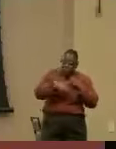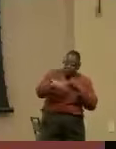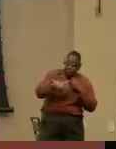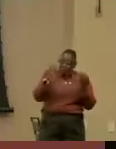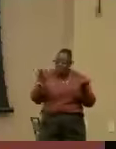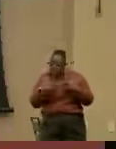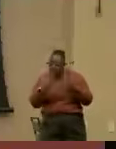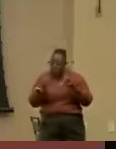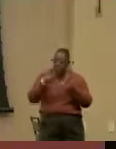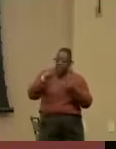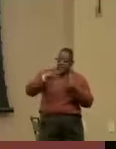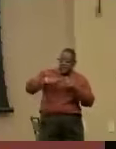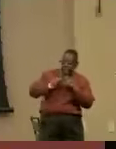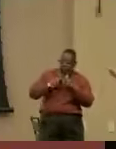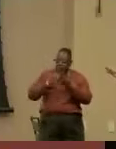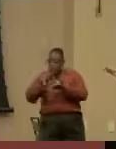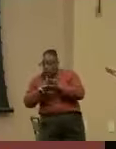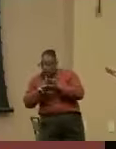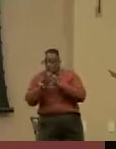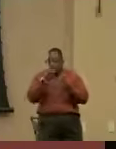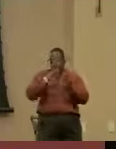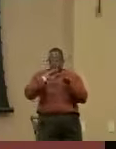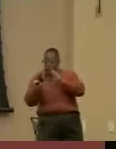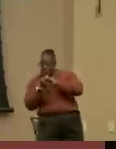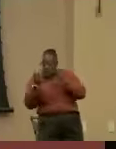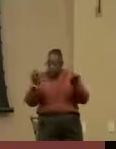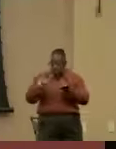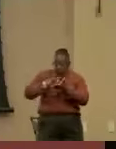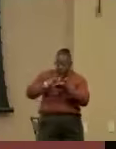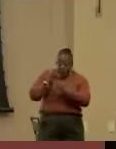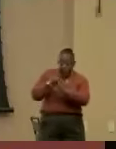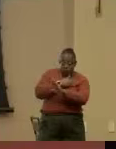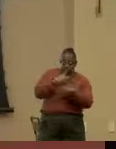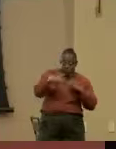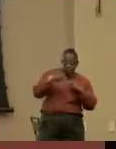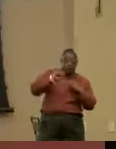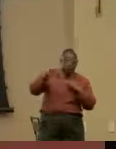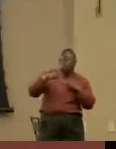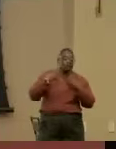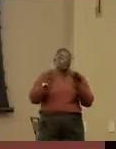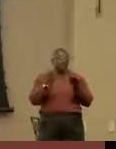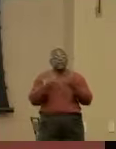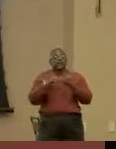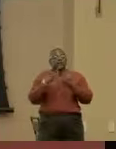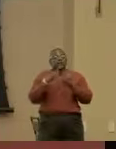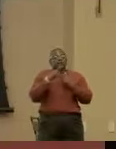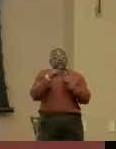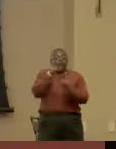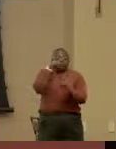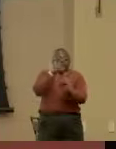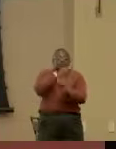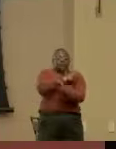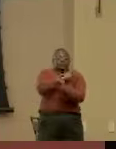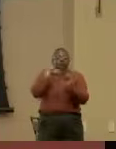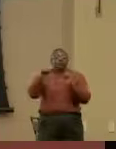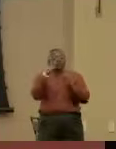pregnancy, is there anything I even need to stop or transition to before I get pregnant? And again, this is very patient specific. If somebody's thinking